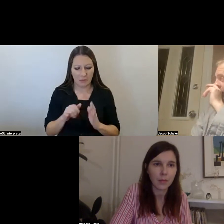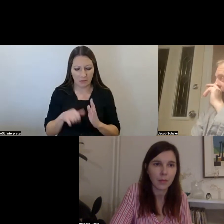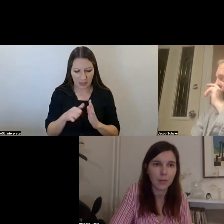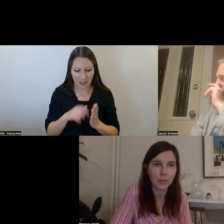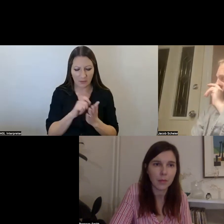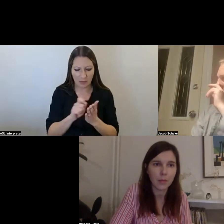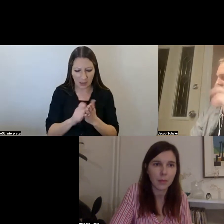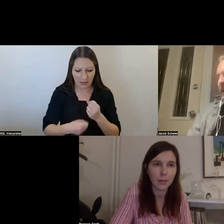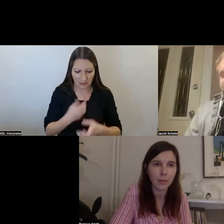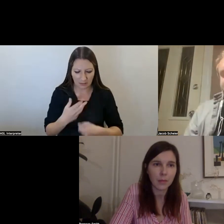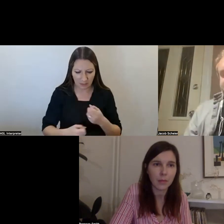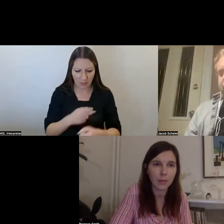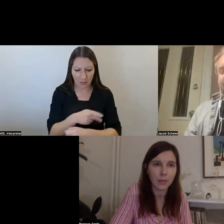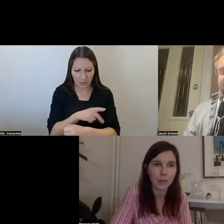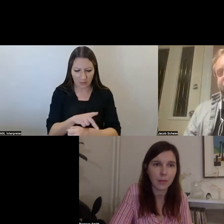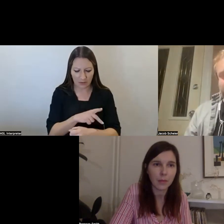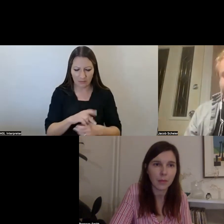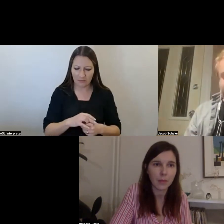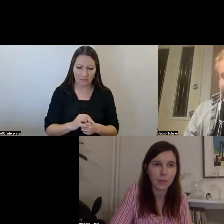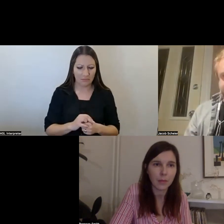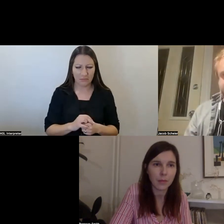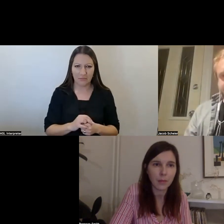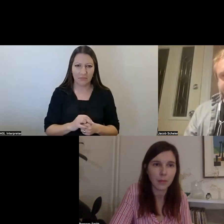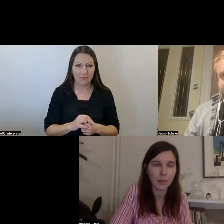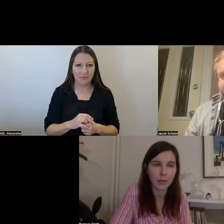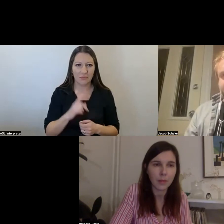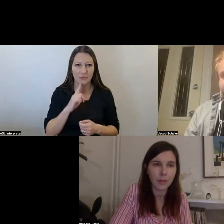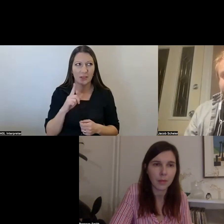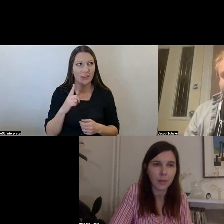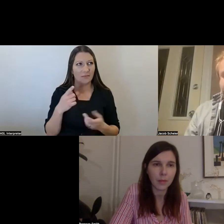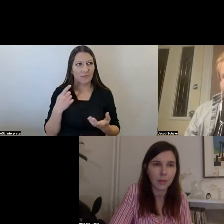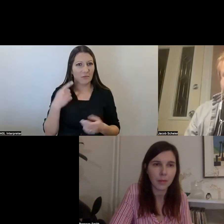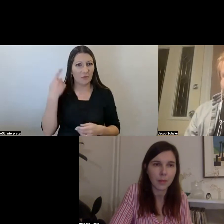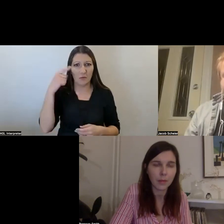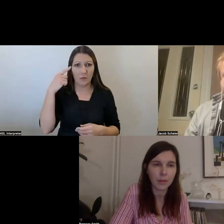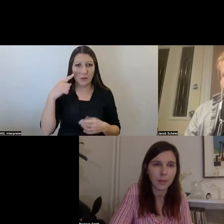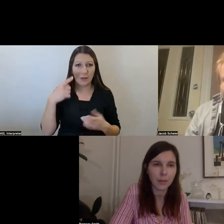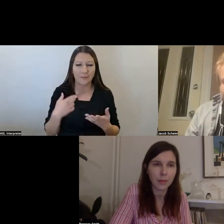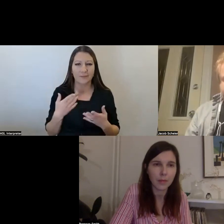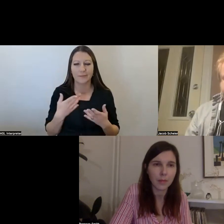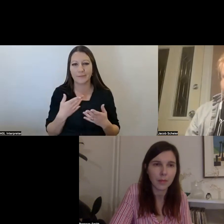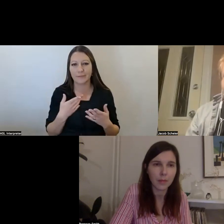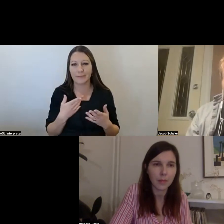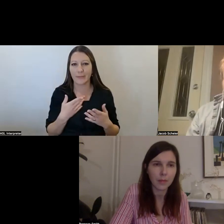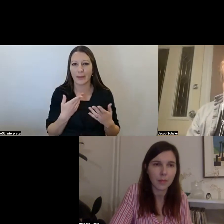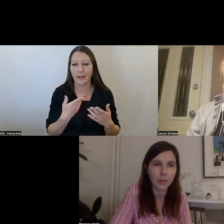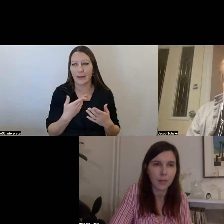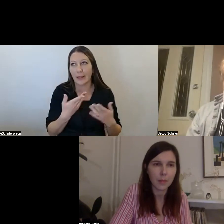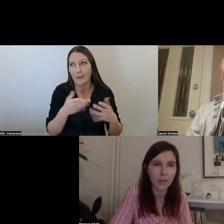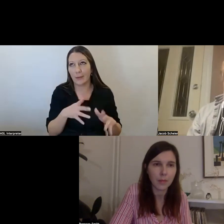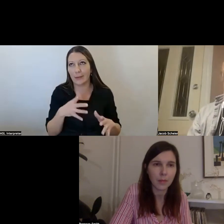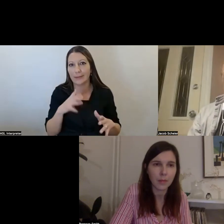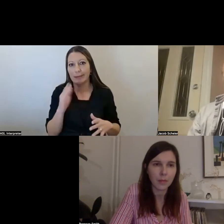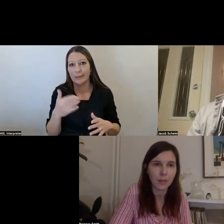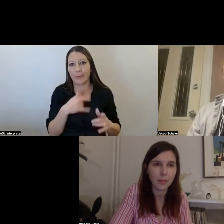it was really an act, so I worry about being sounding too romantic. It was somewhat of an act of survival to make meaning